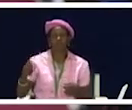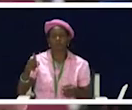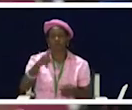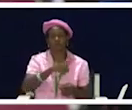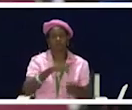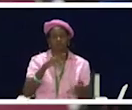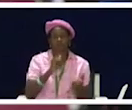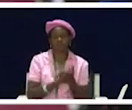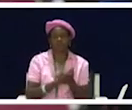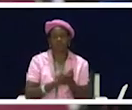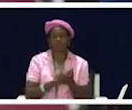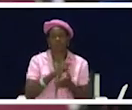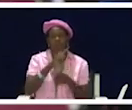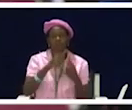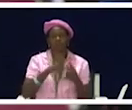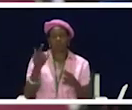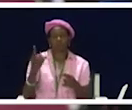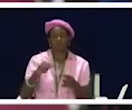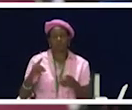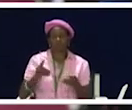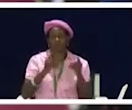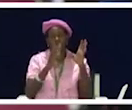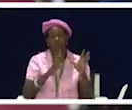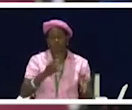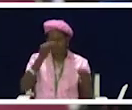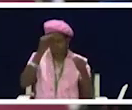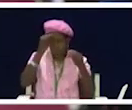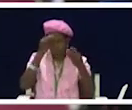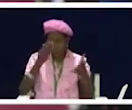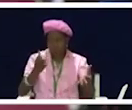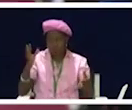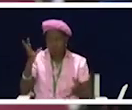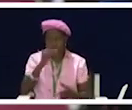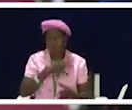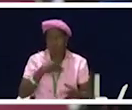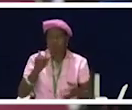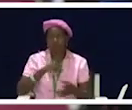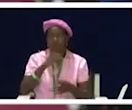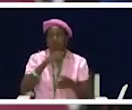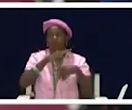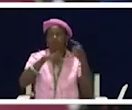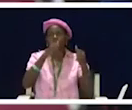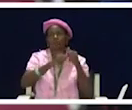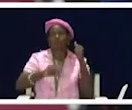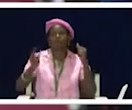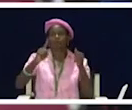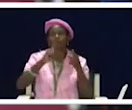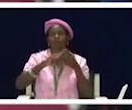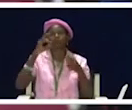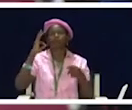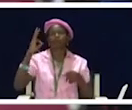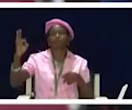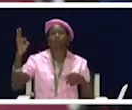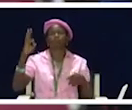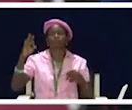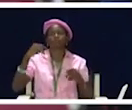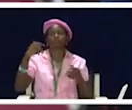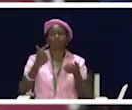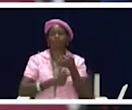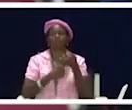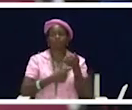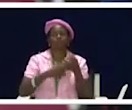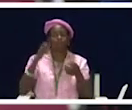that when the disciples obeyed him and they went everywhere preaching the gospel, he kept